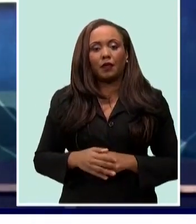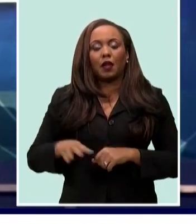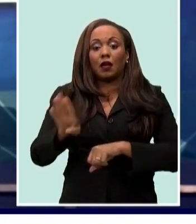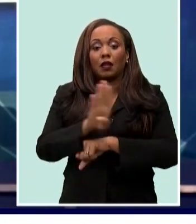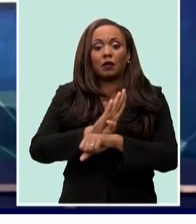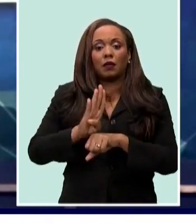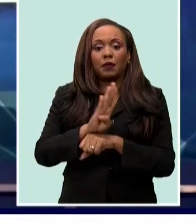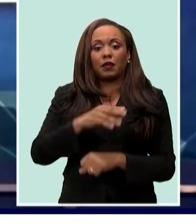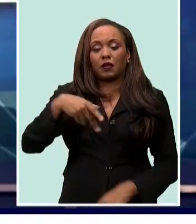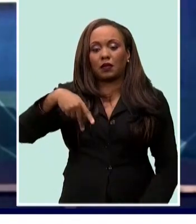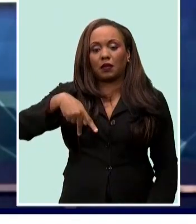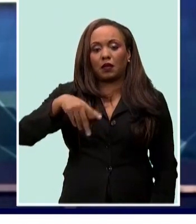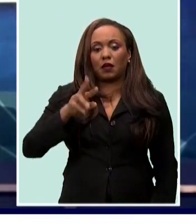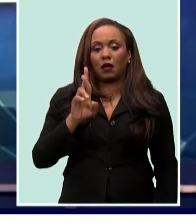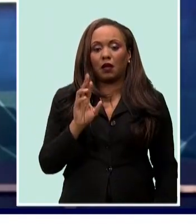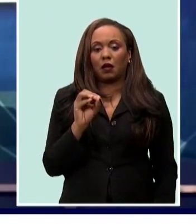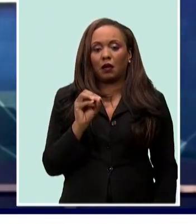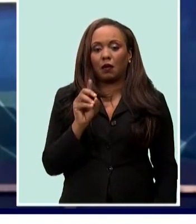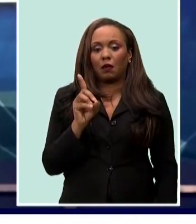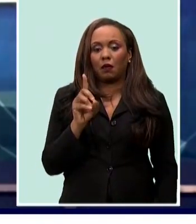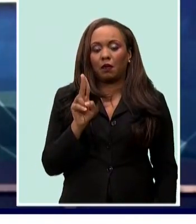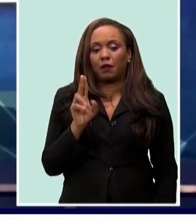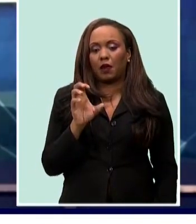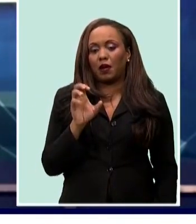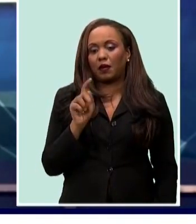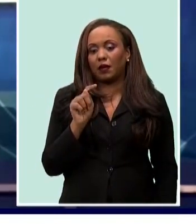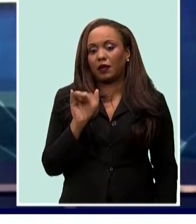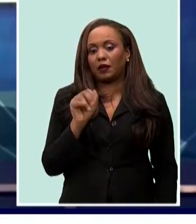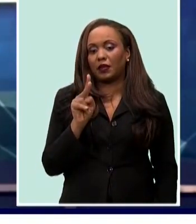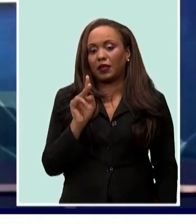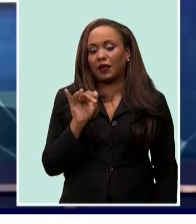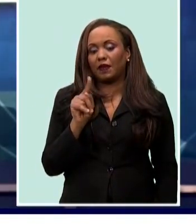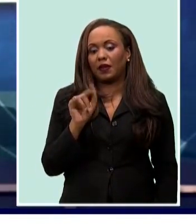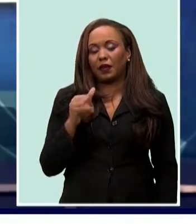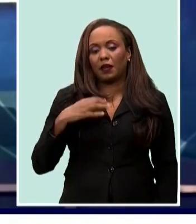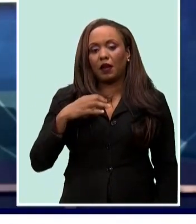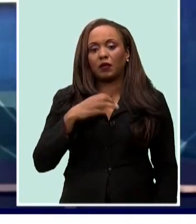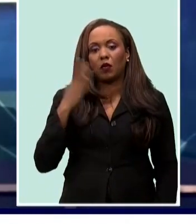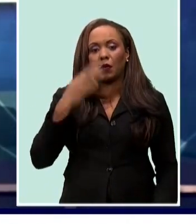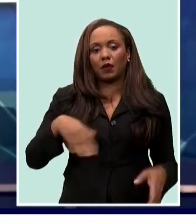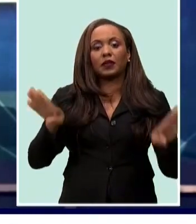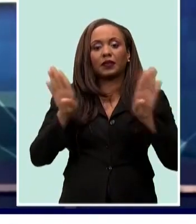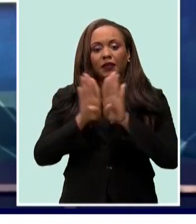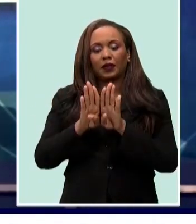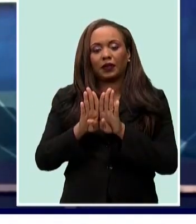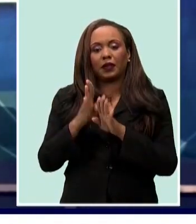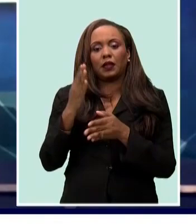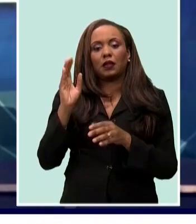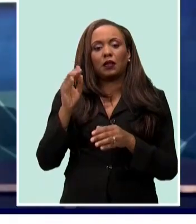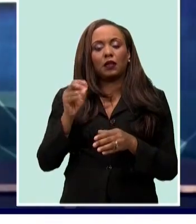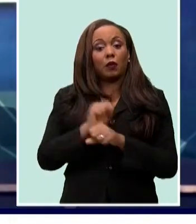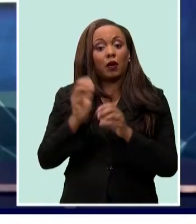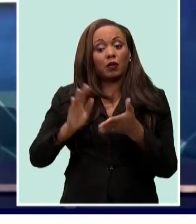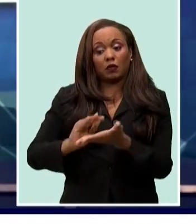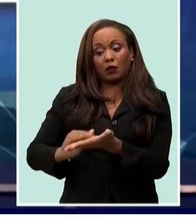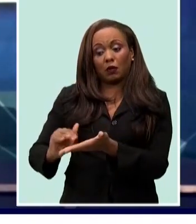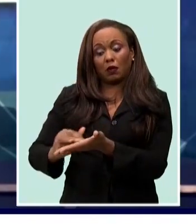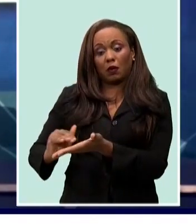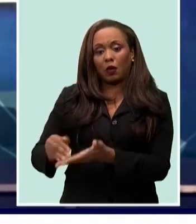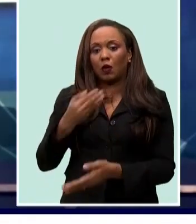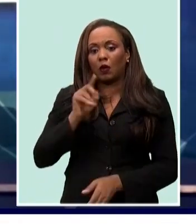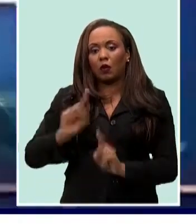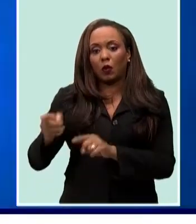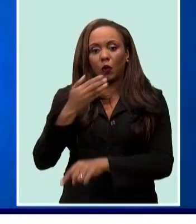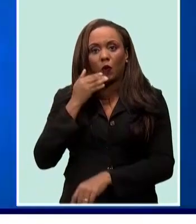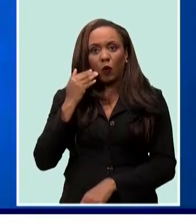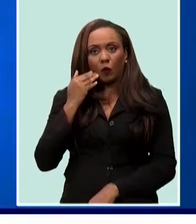electronic survey, which formed part of Phase 2 of government's economic restructuring program. Our Sharika Griffith reports.